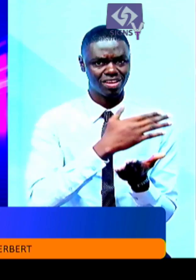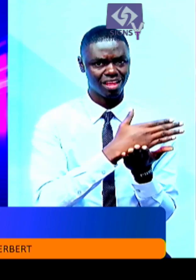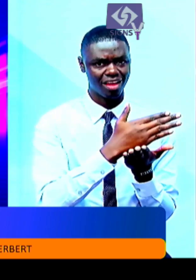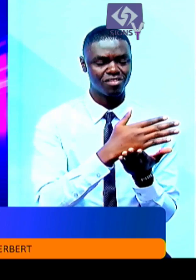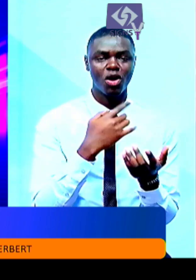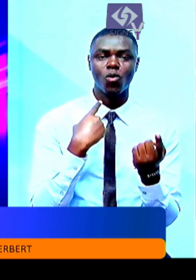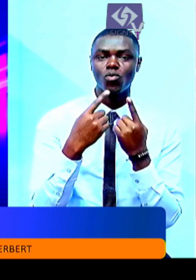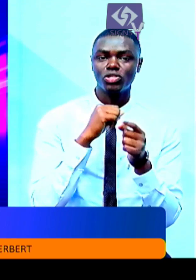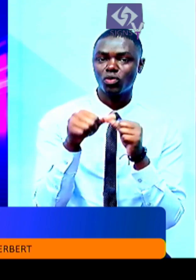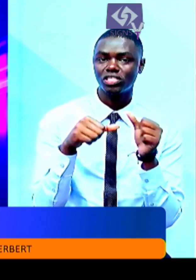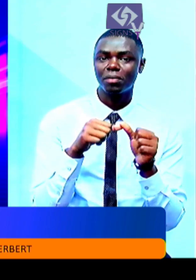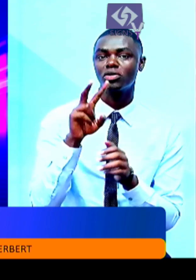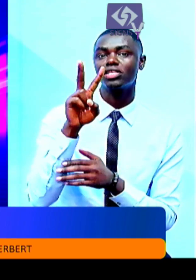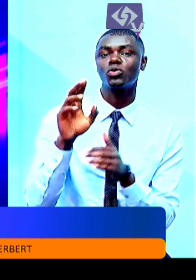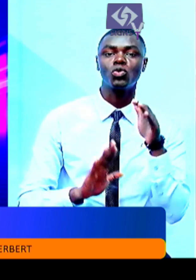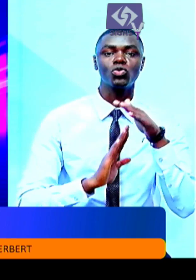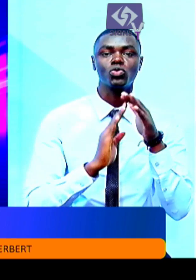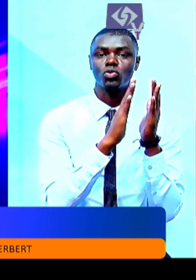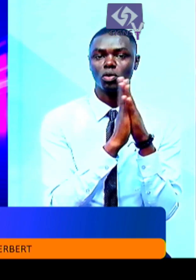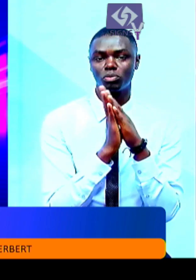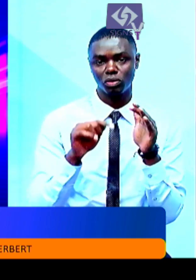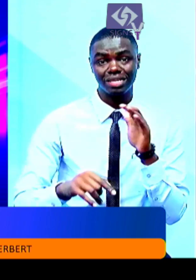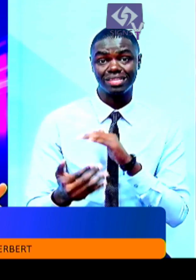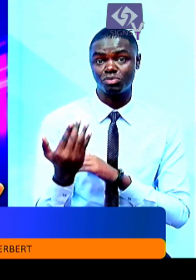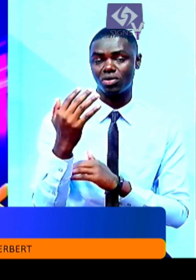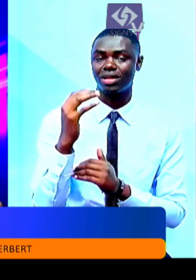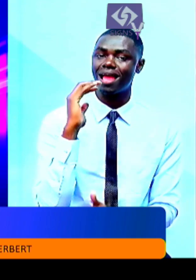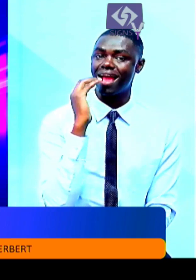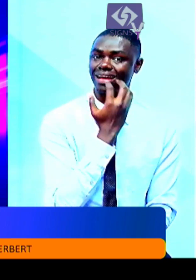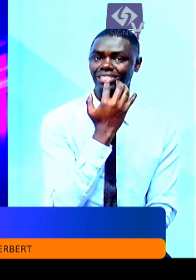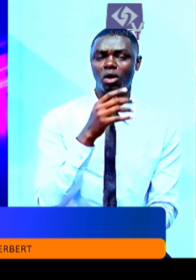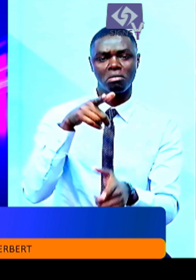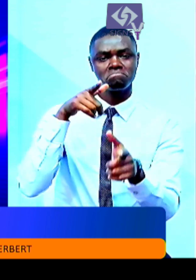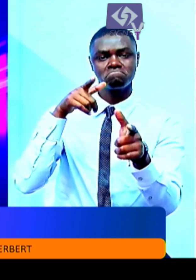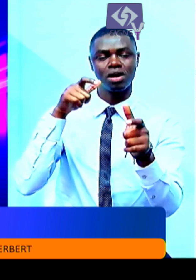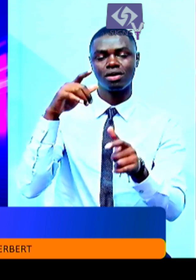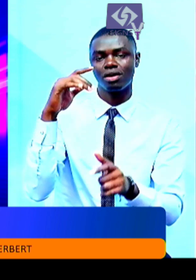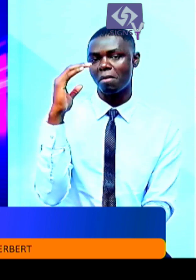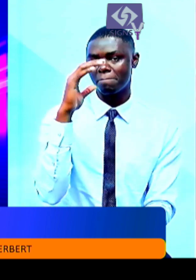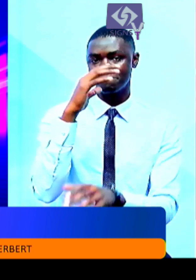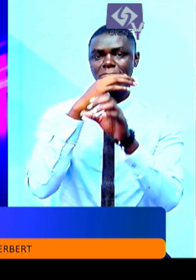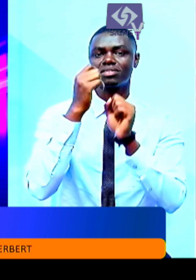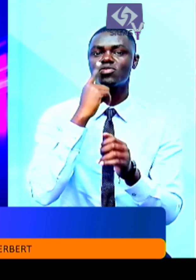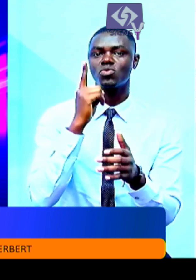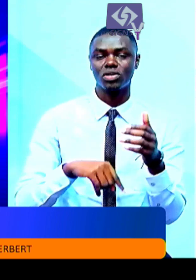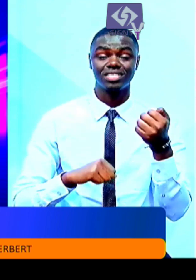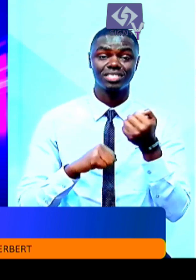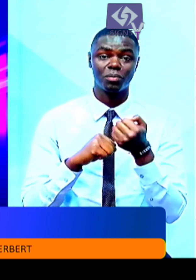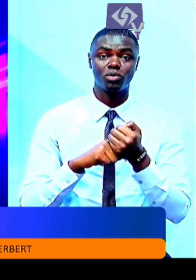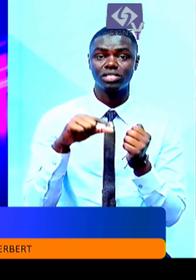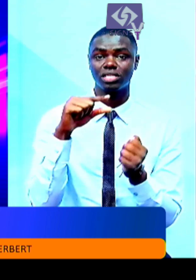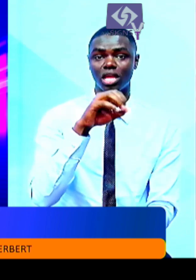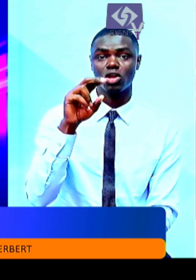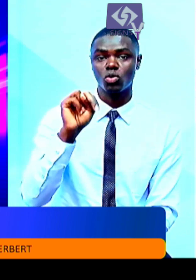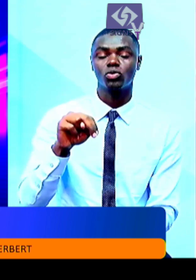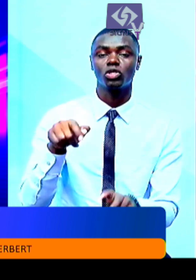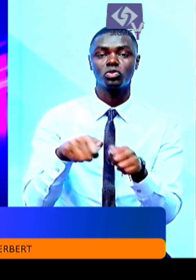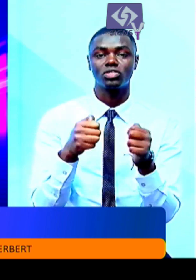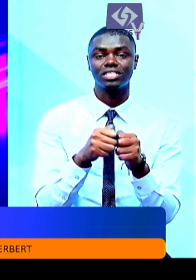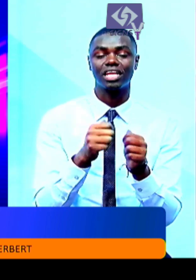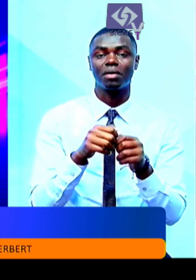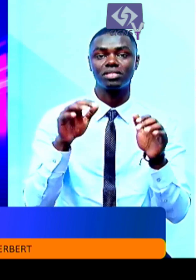spoke about the two top stories this morning. Gachagua calling out the president and saying that he is sponsoring goons to disrupt his rallies in